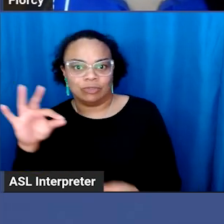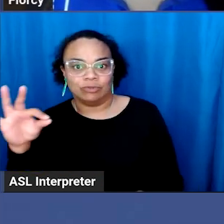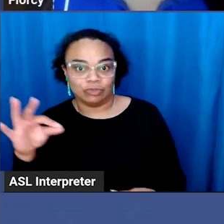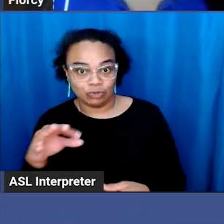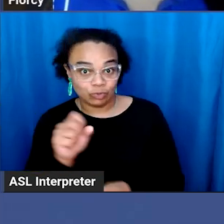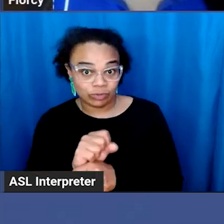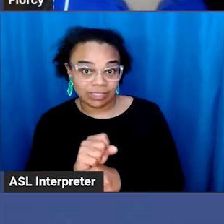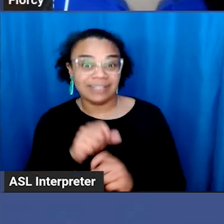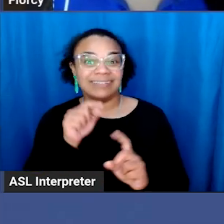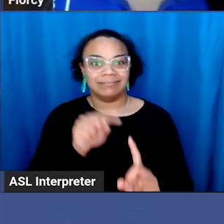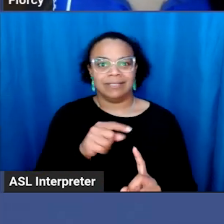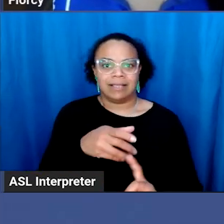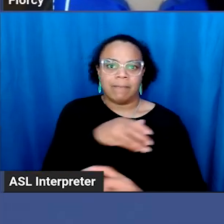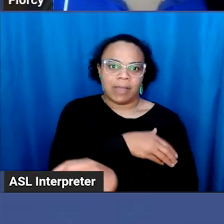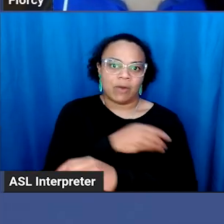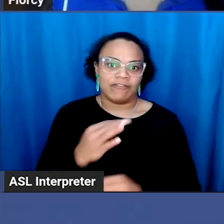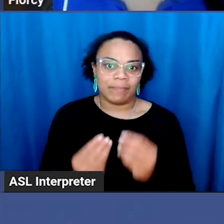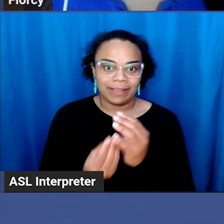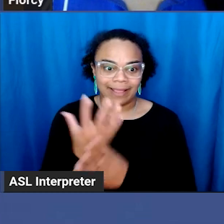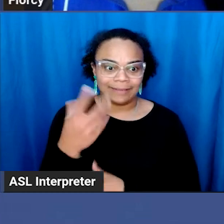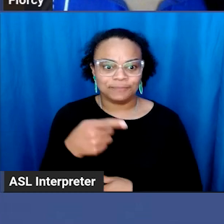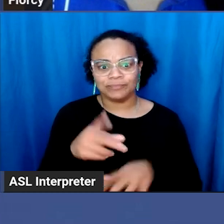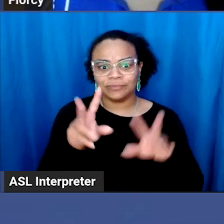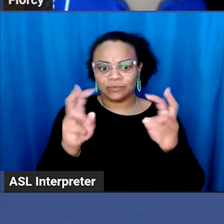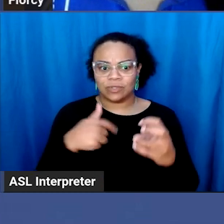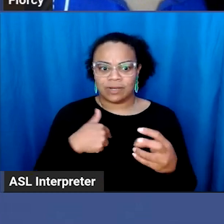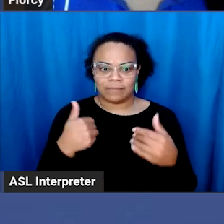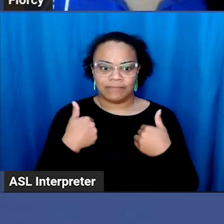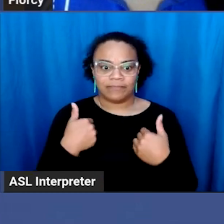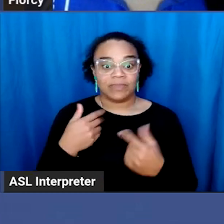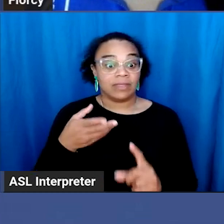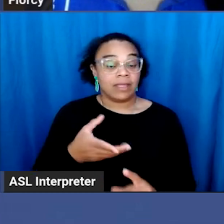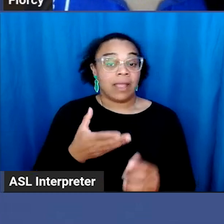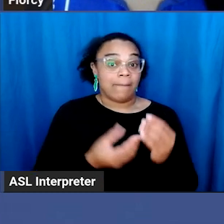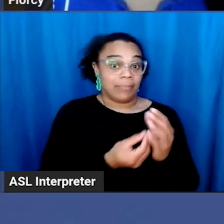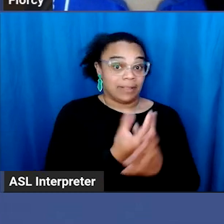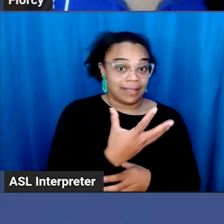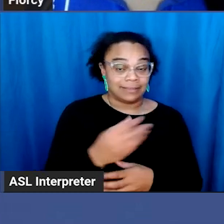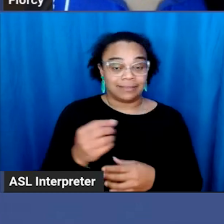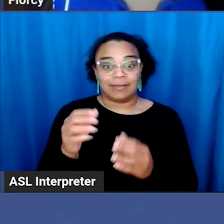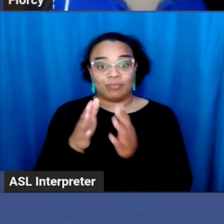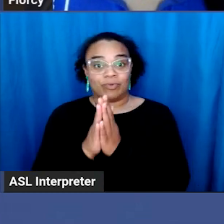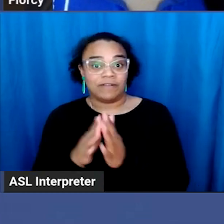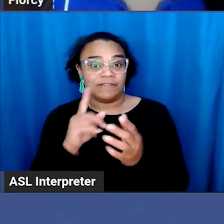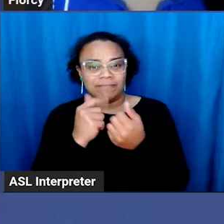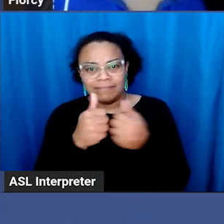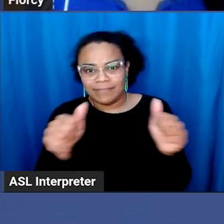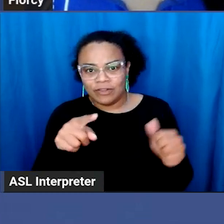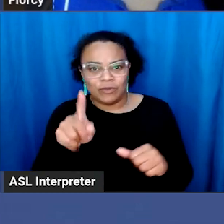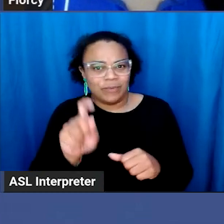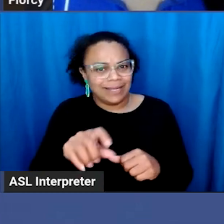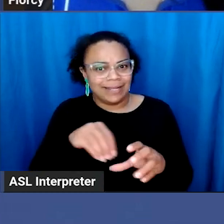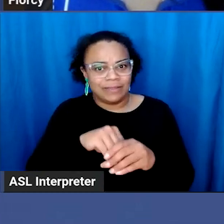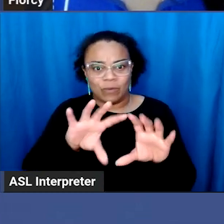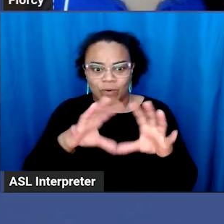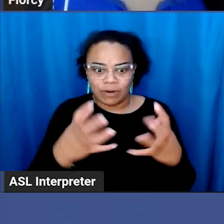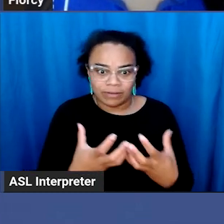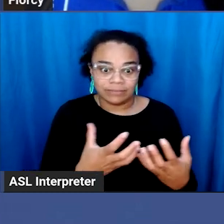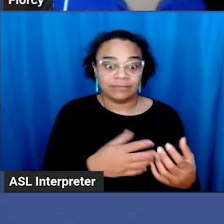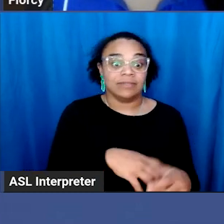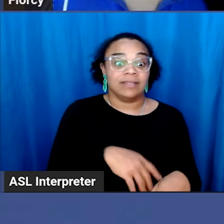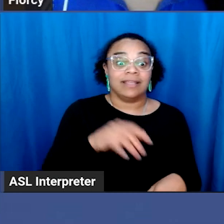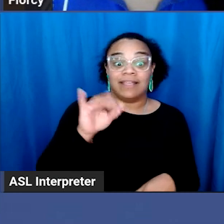plants. And this is just a quote that I have is that there are plans and prayers for anything you need in this world, be it for protection, love, freedom,